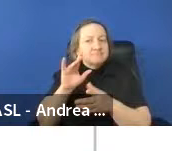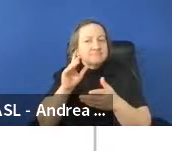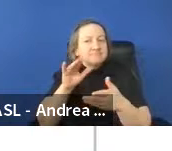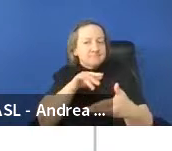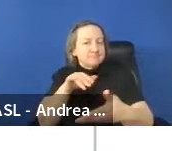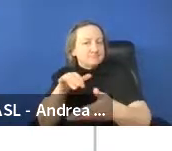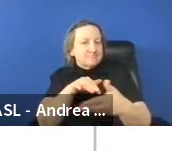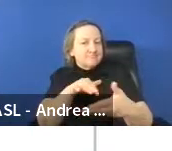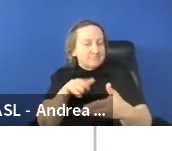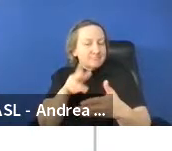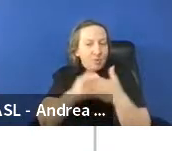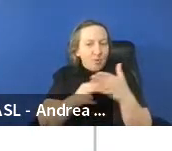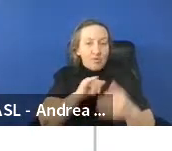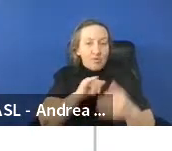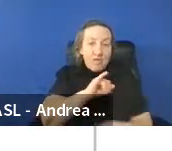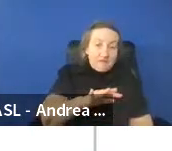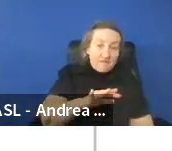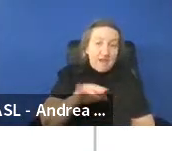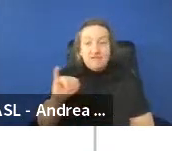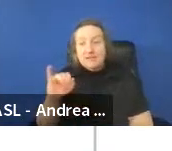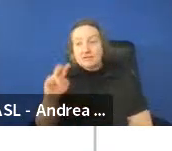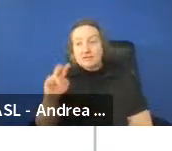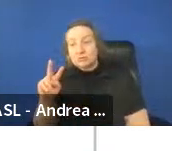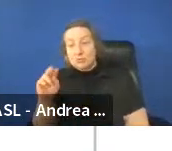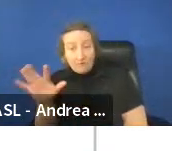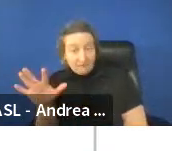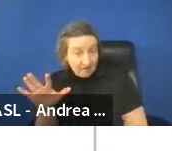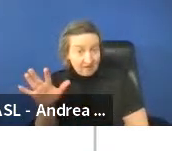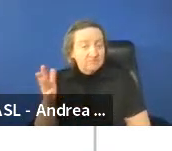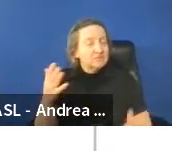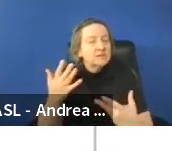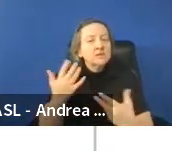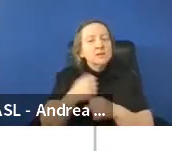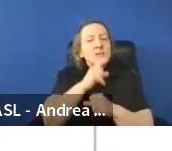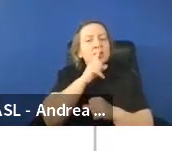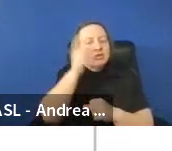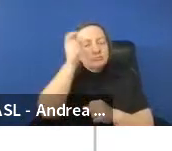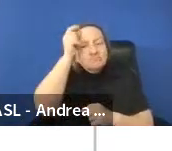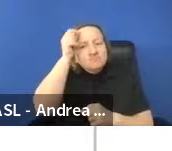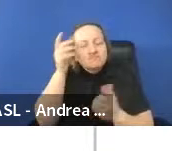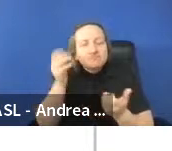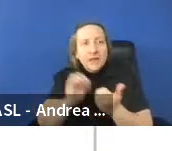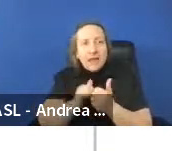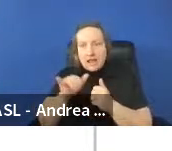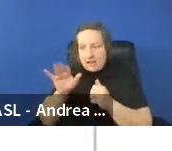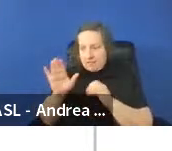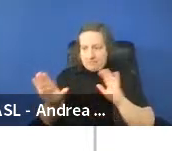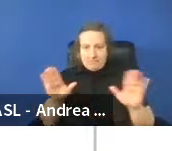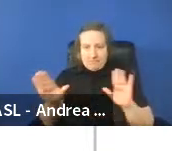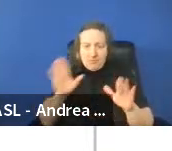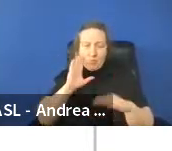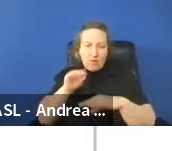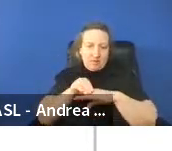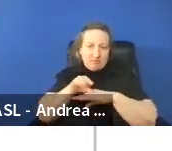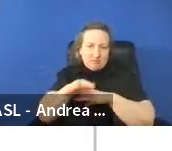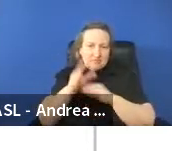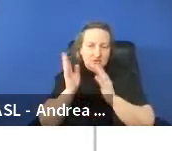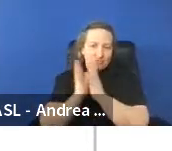and I-205 to make sure we understand how that impacts traffic